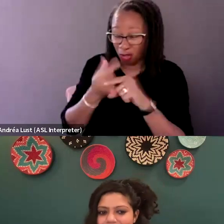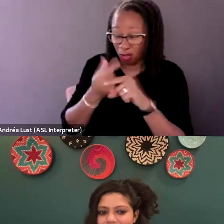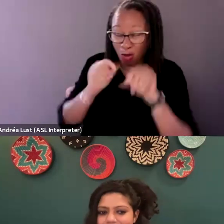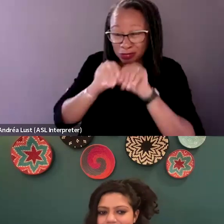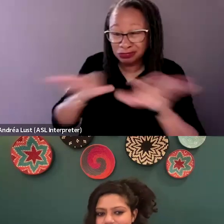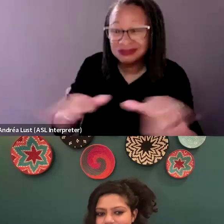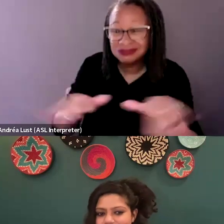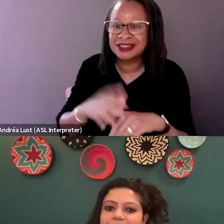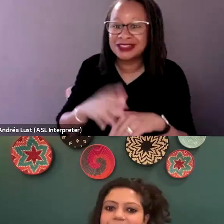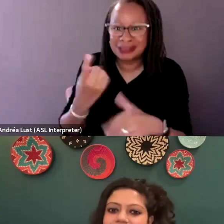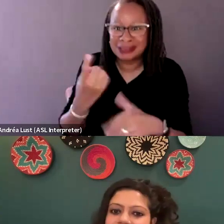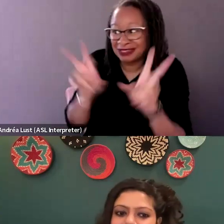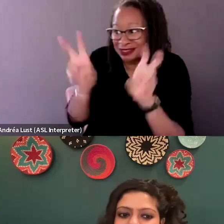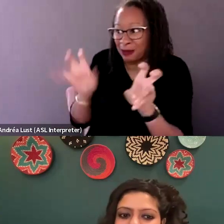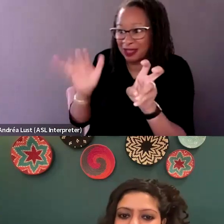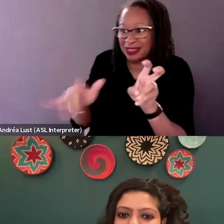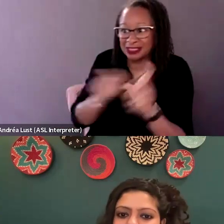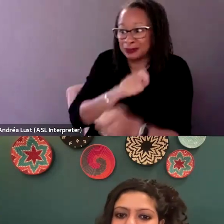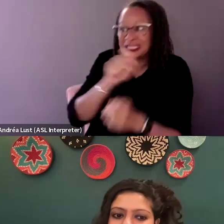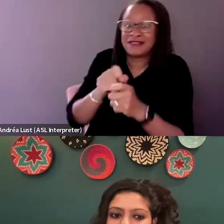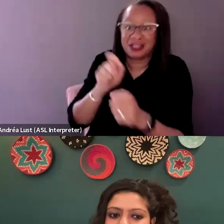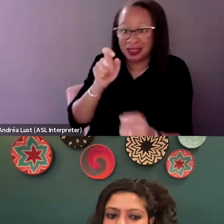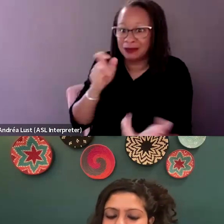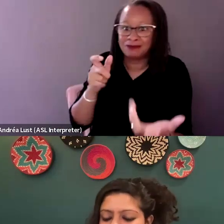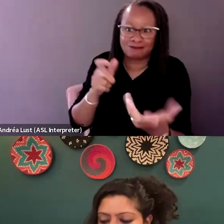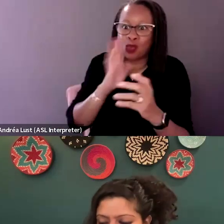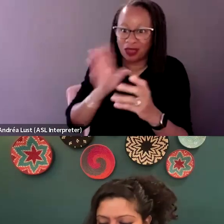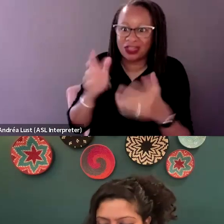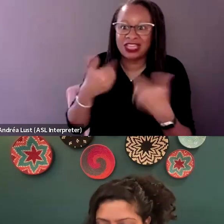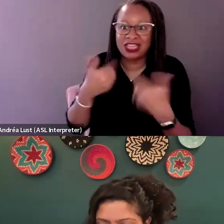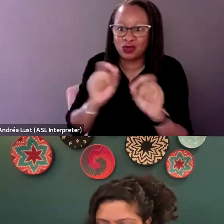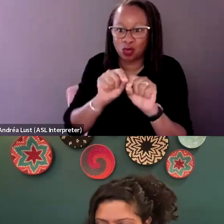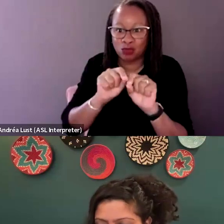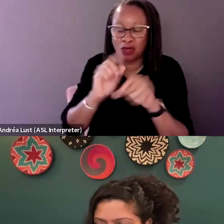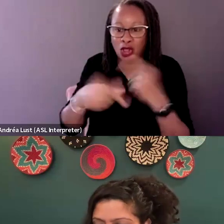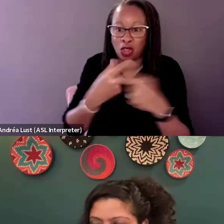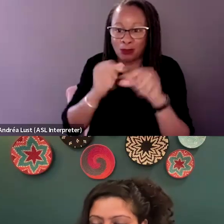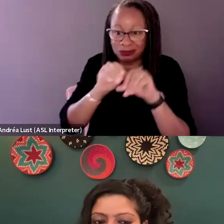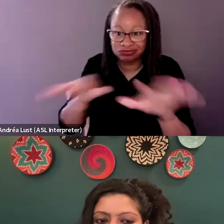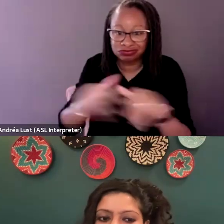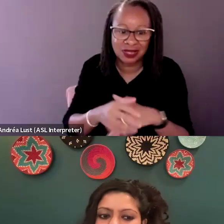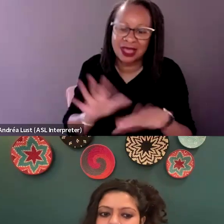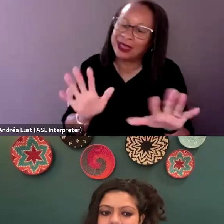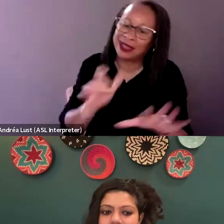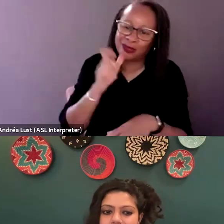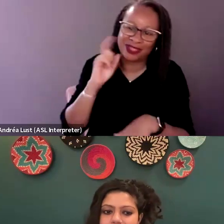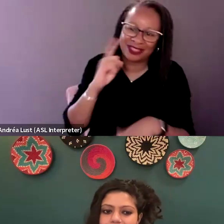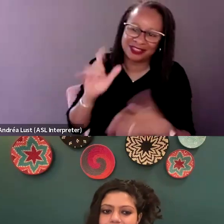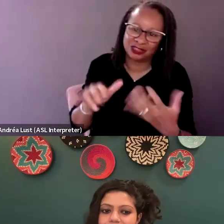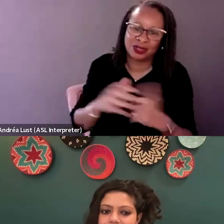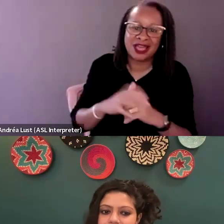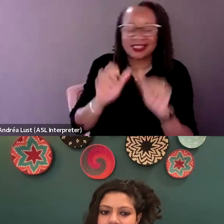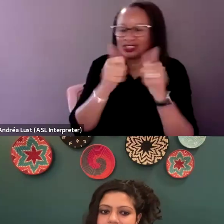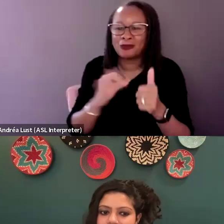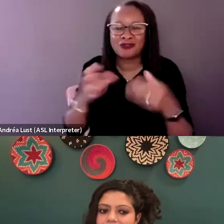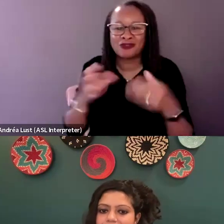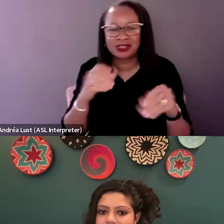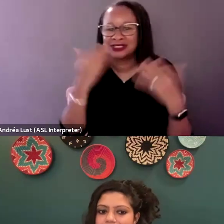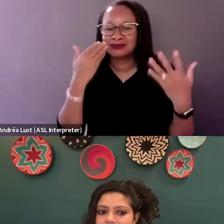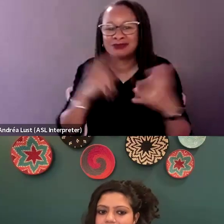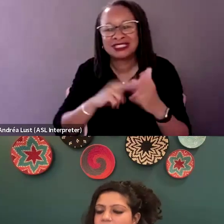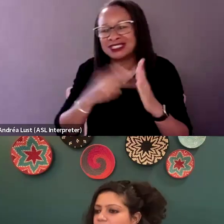or divorce clause is, those kinds of conflict scenario clauses, those are things that one has to really sort of put one's